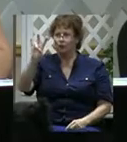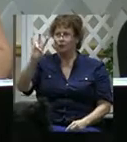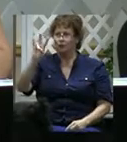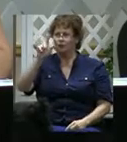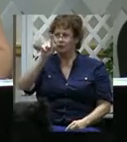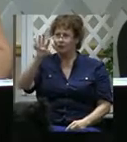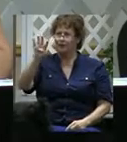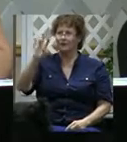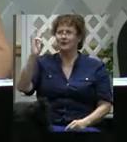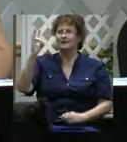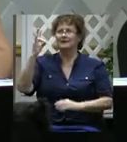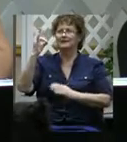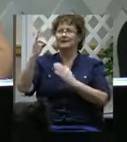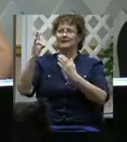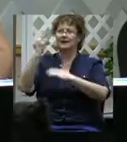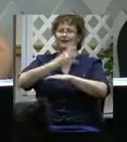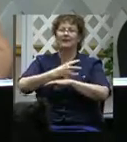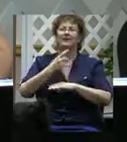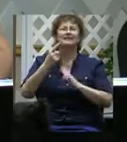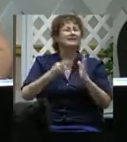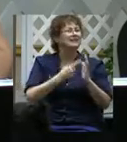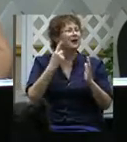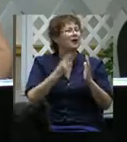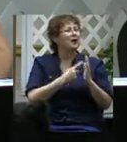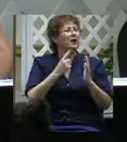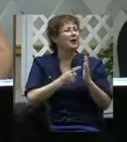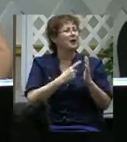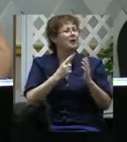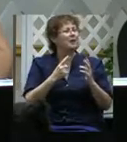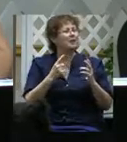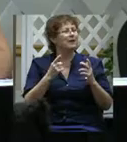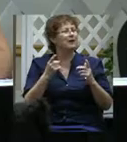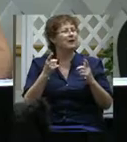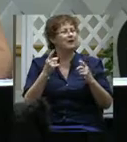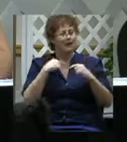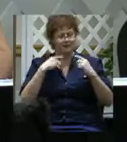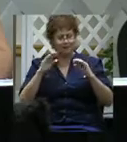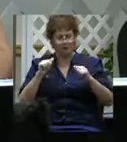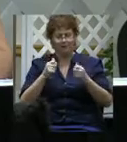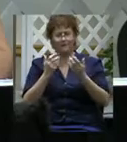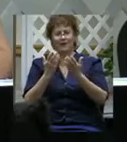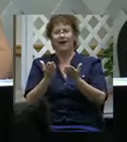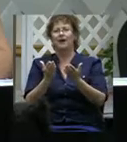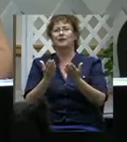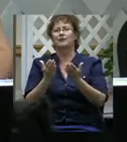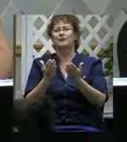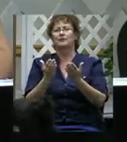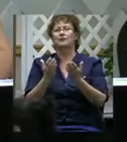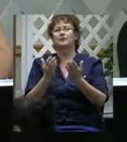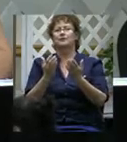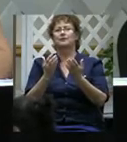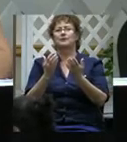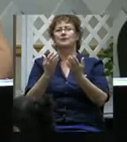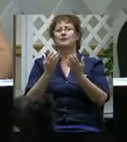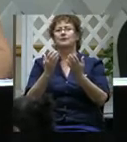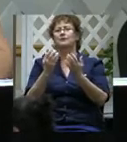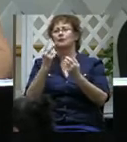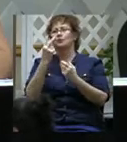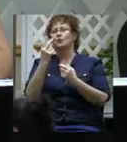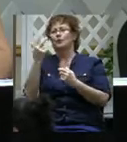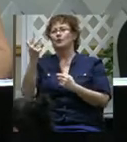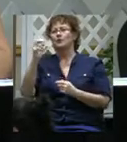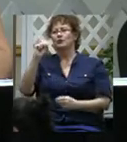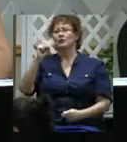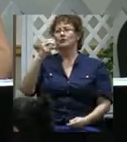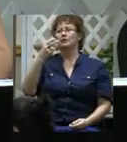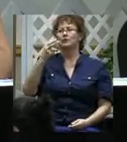who requires that. Sometimes we have this, we call them individual providers. We have them in 2 or 3 shifts, and